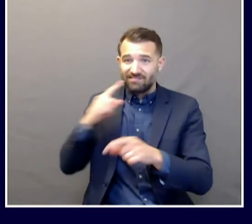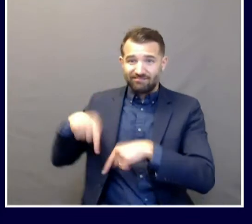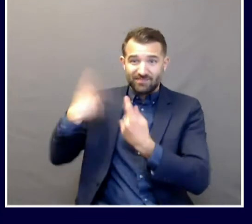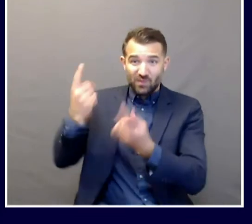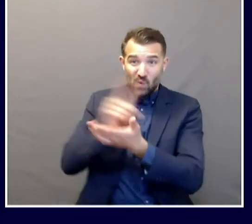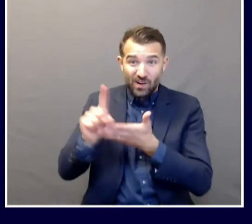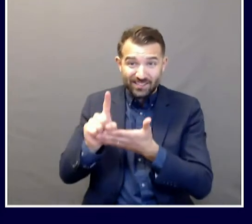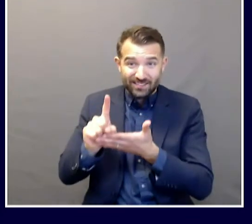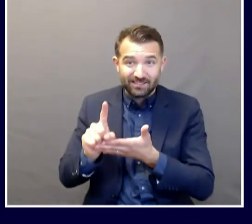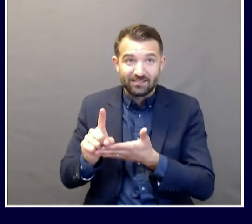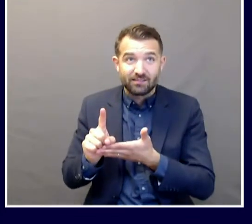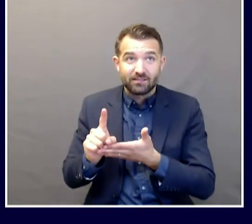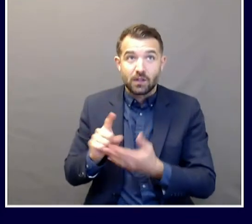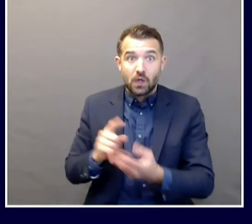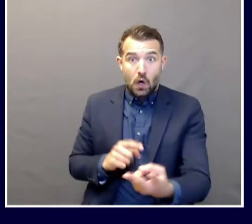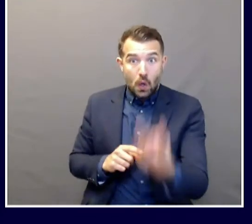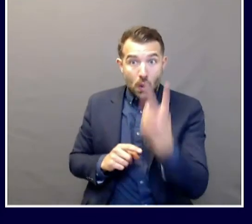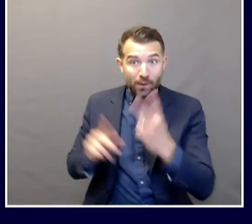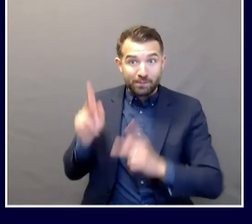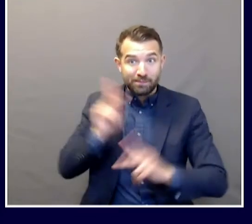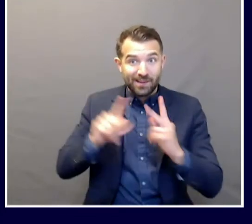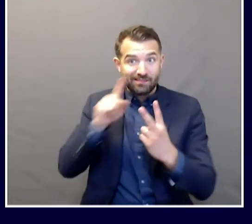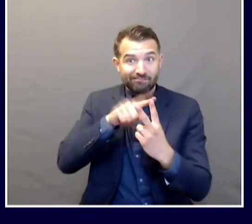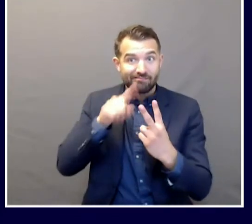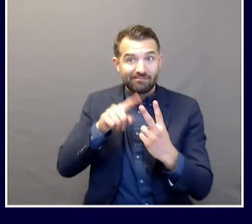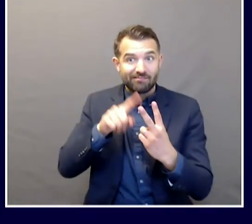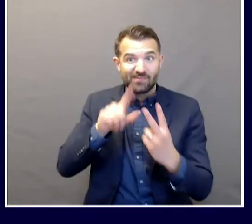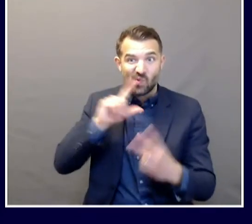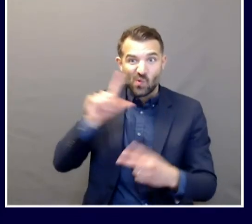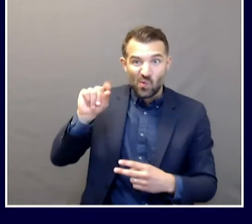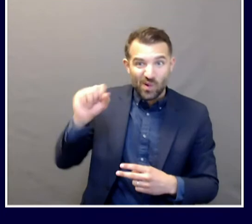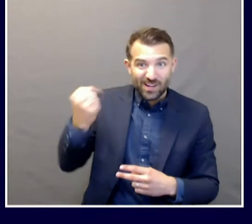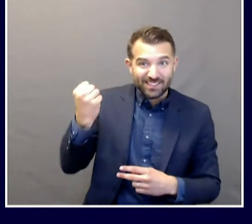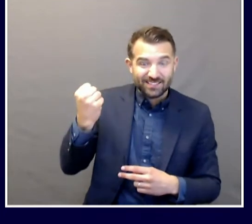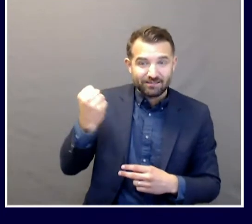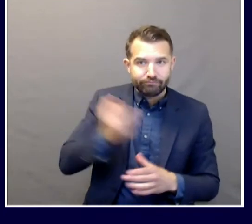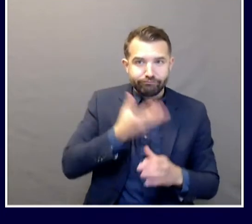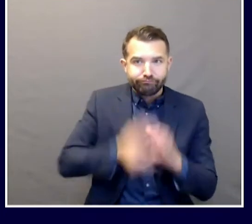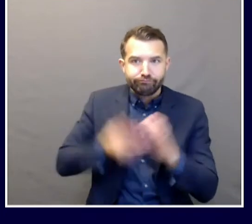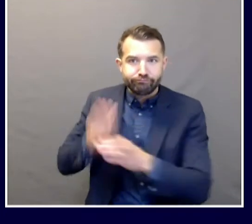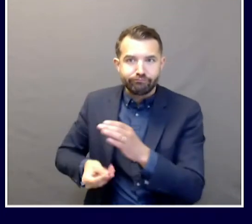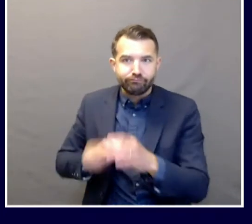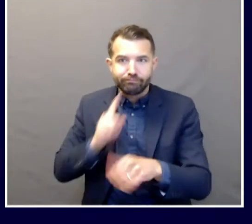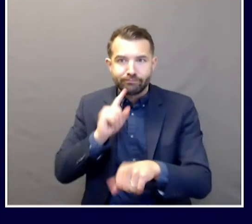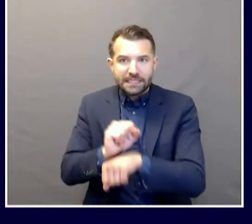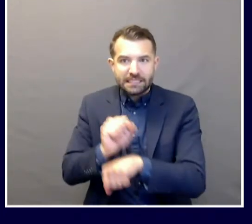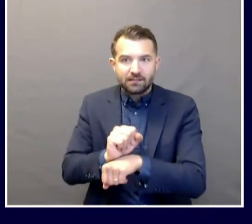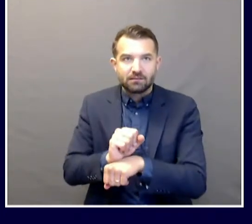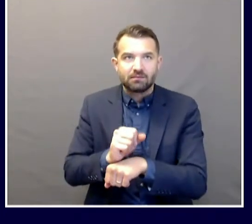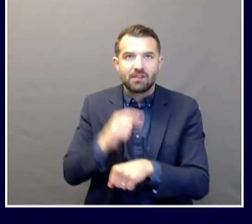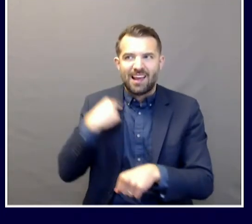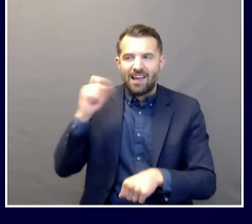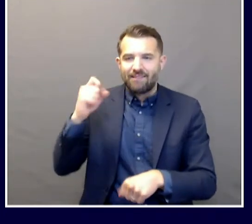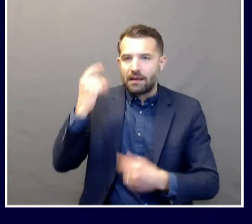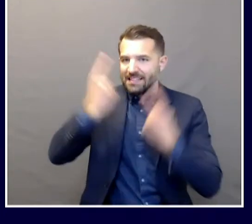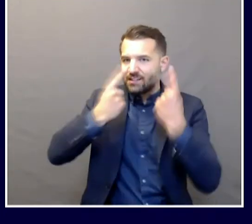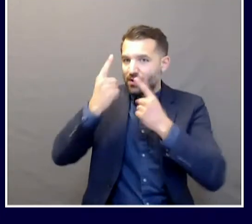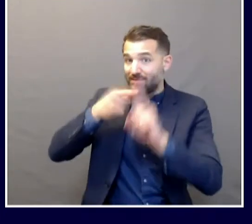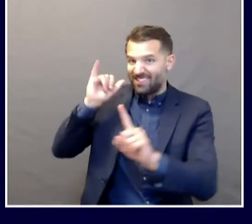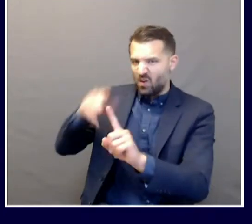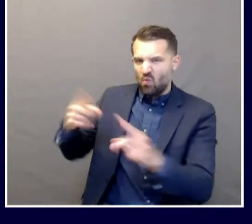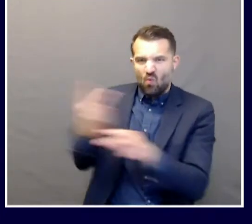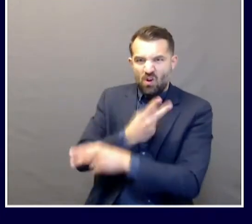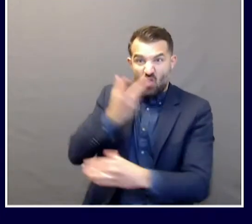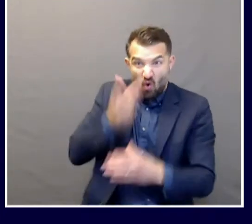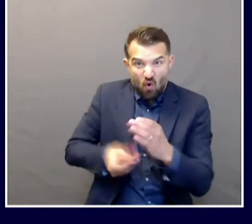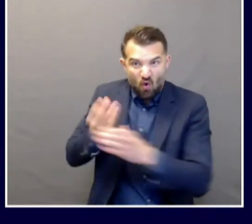20s have died with COVID-19. That has to be part of the calculus as well. Thank you. Over to